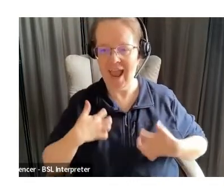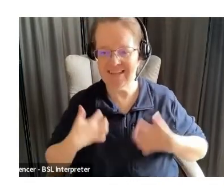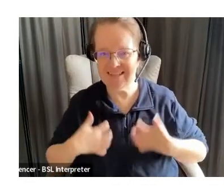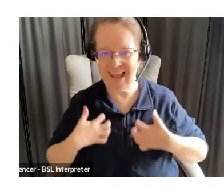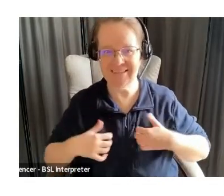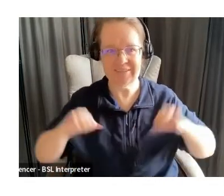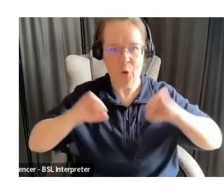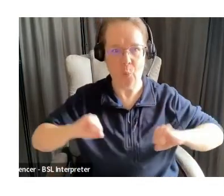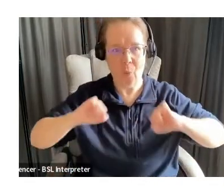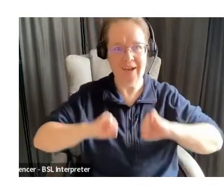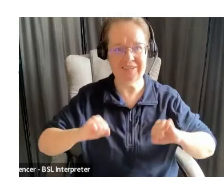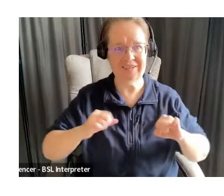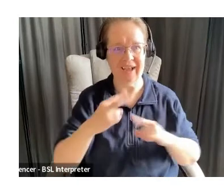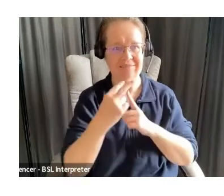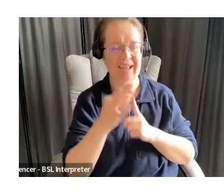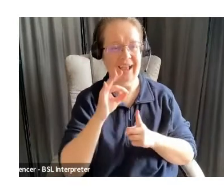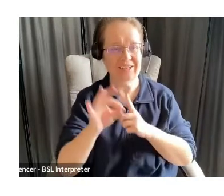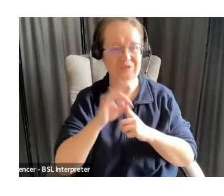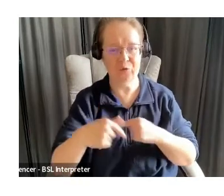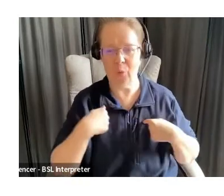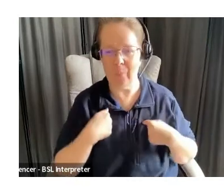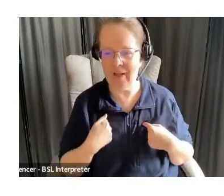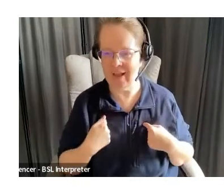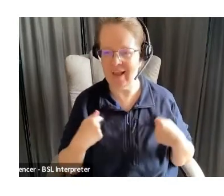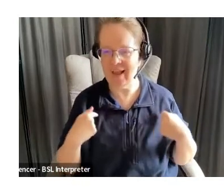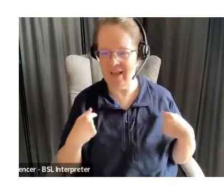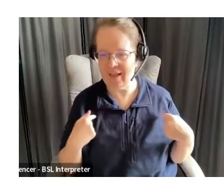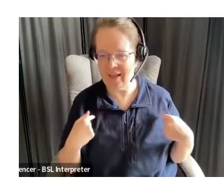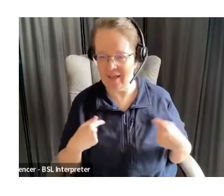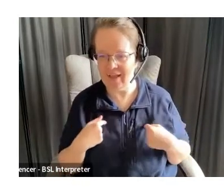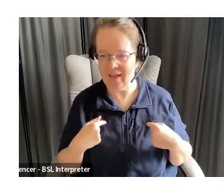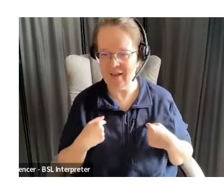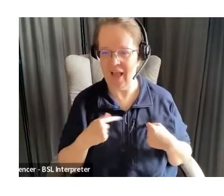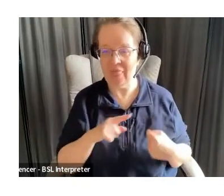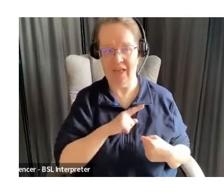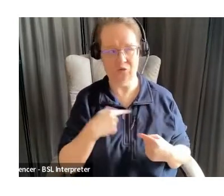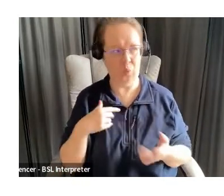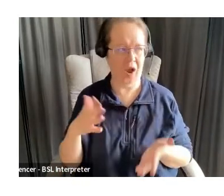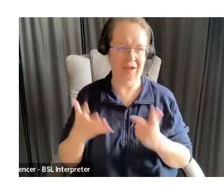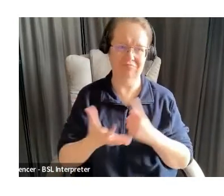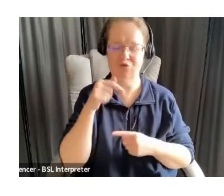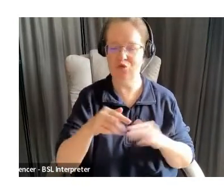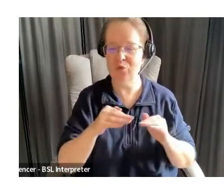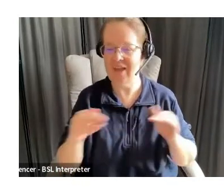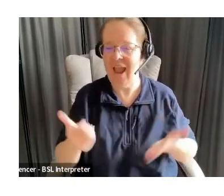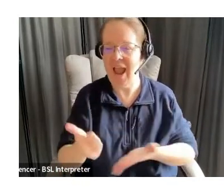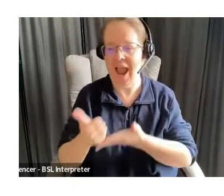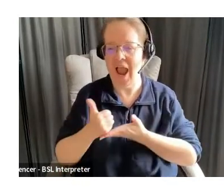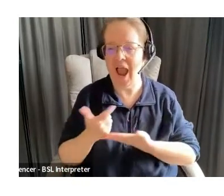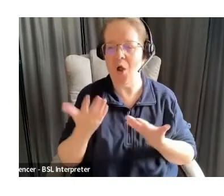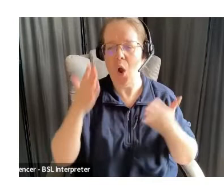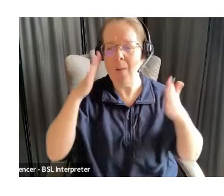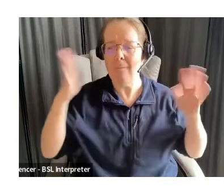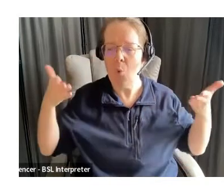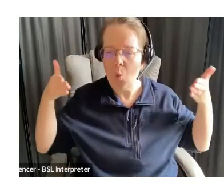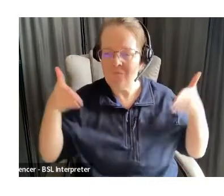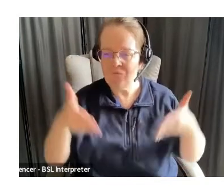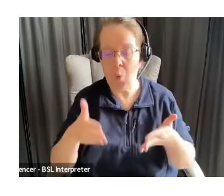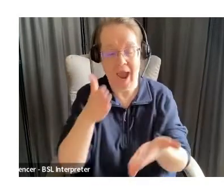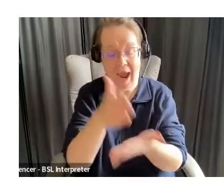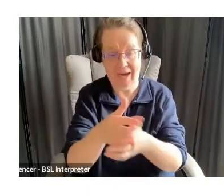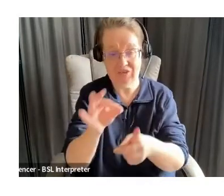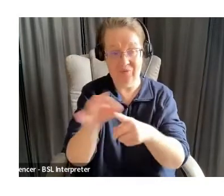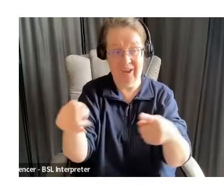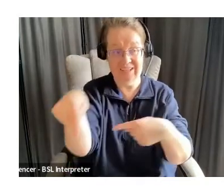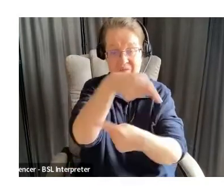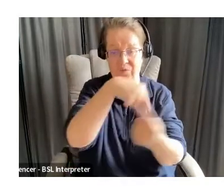and waiting to interview me, hence why I reached to that stage. And sometimes it helps me to be much more focused on the actual